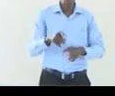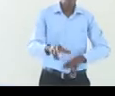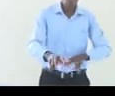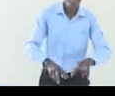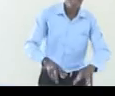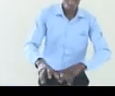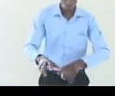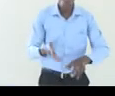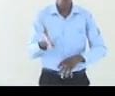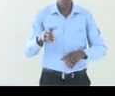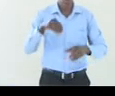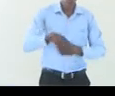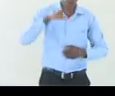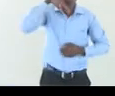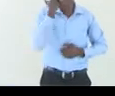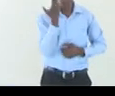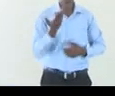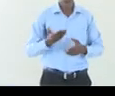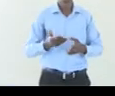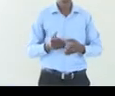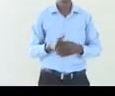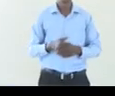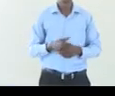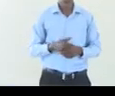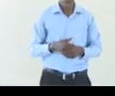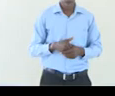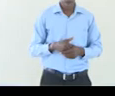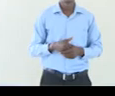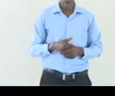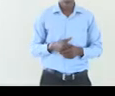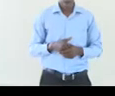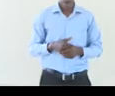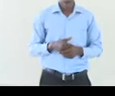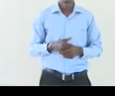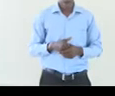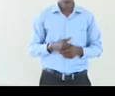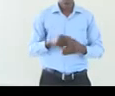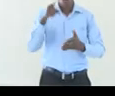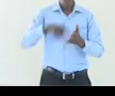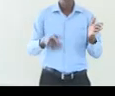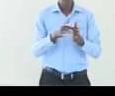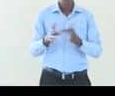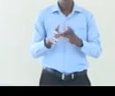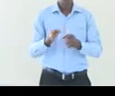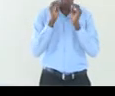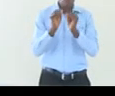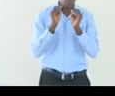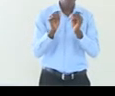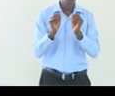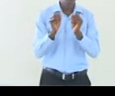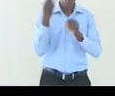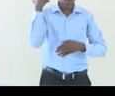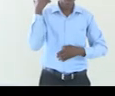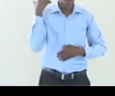often shocked some people and infuriated others. What Jesus taught brought